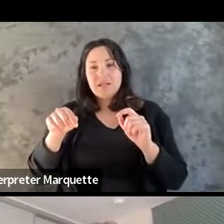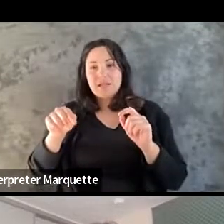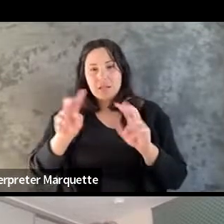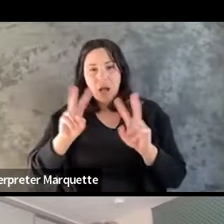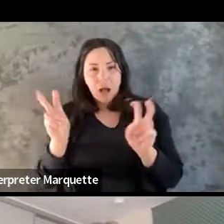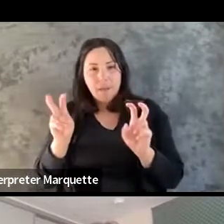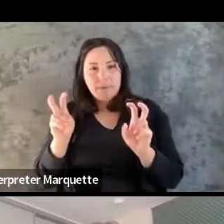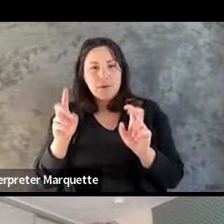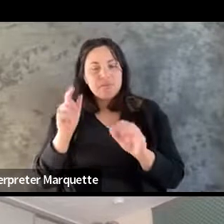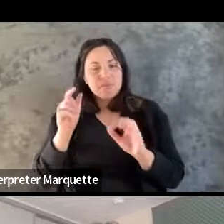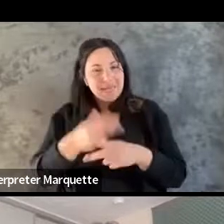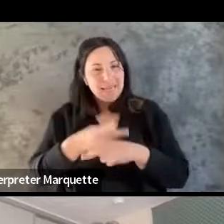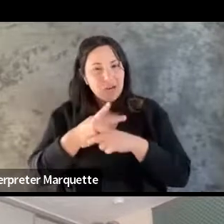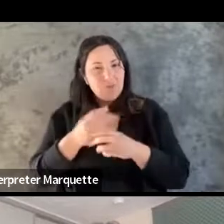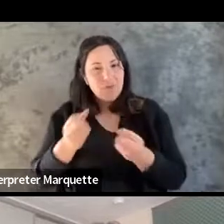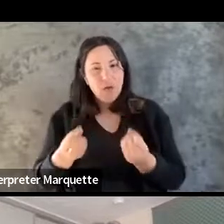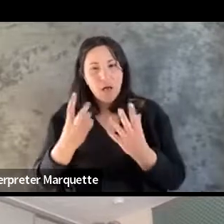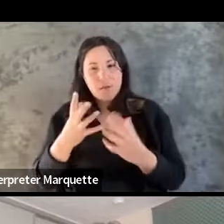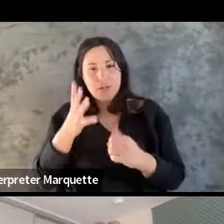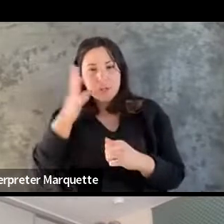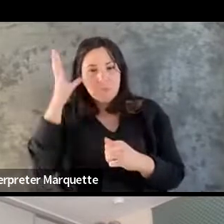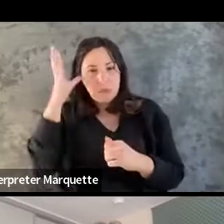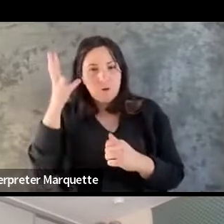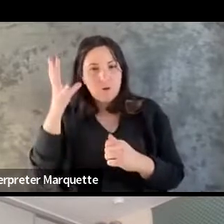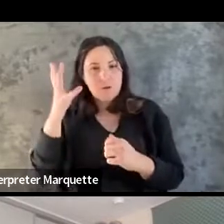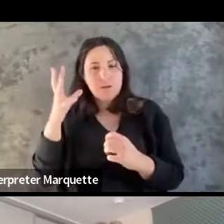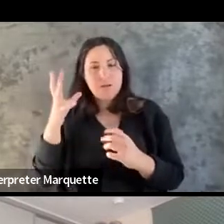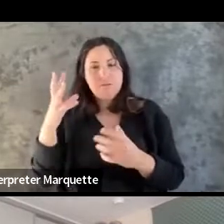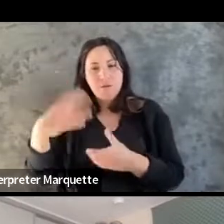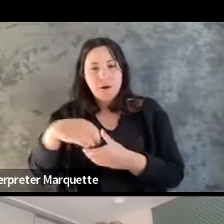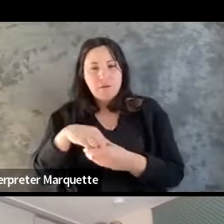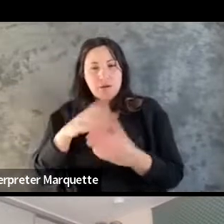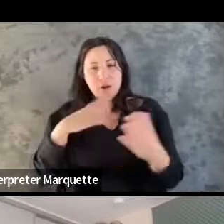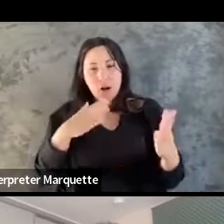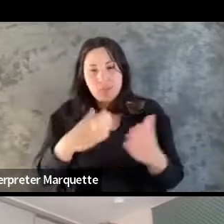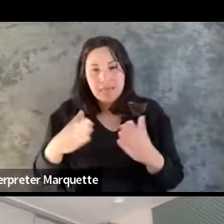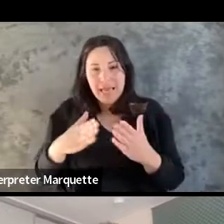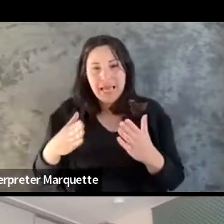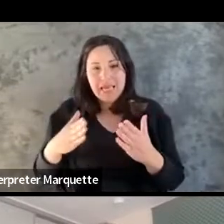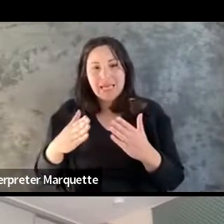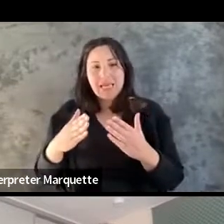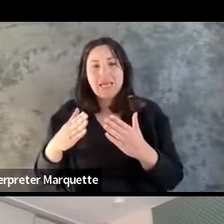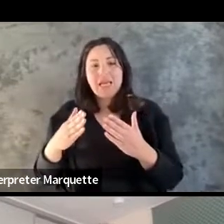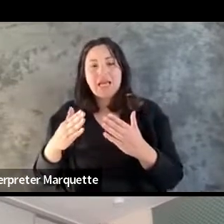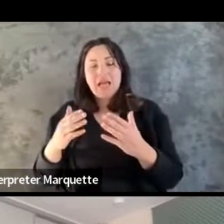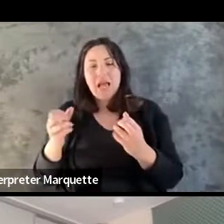parent involvement looks like in our planning and how close folks get